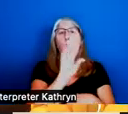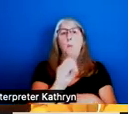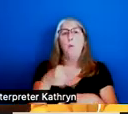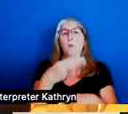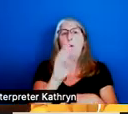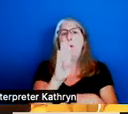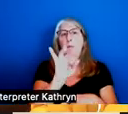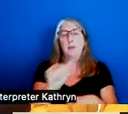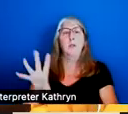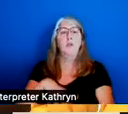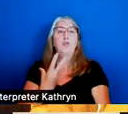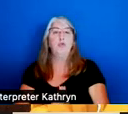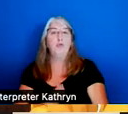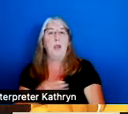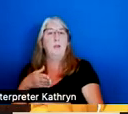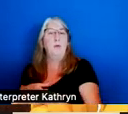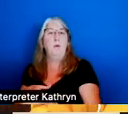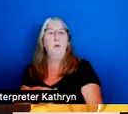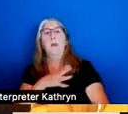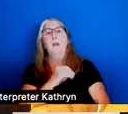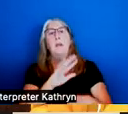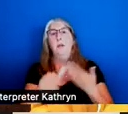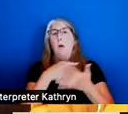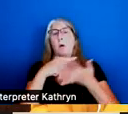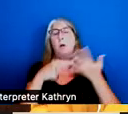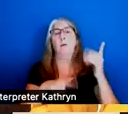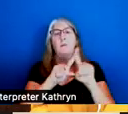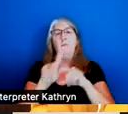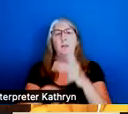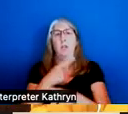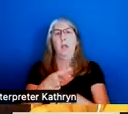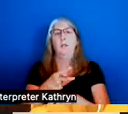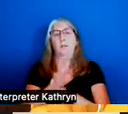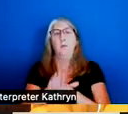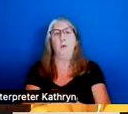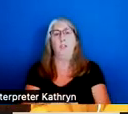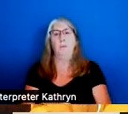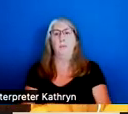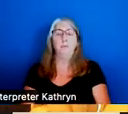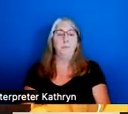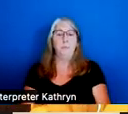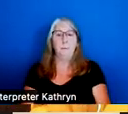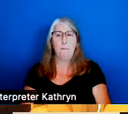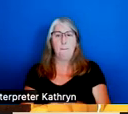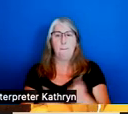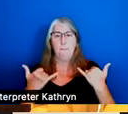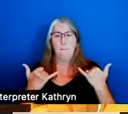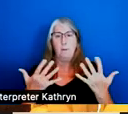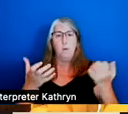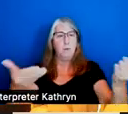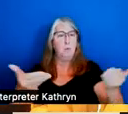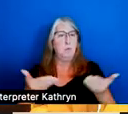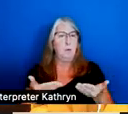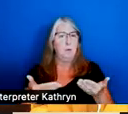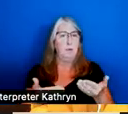transphobia, xenophobia, and other forms of structural oppression. And now, I want to